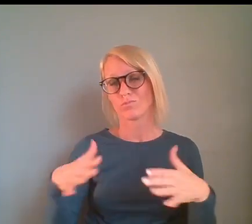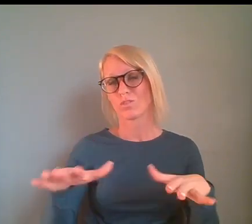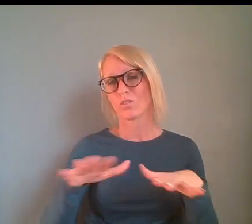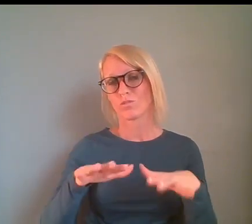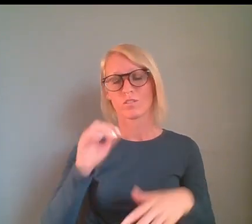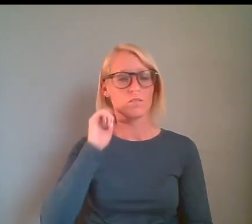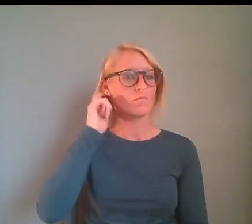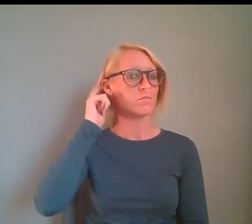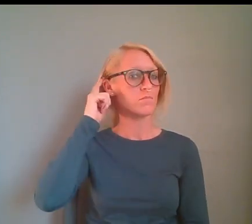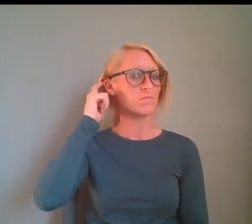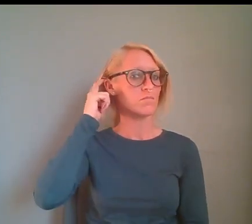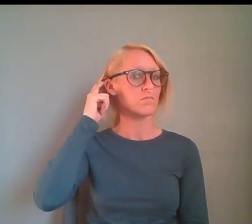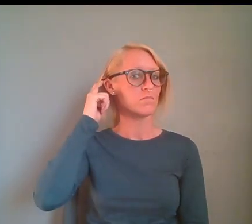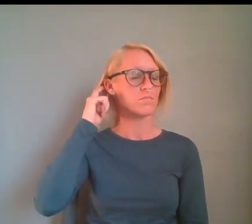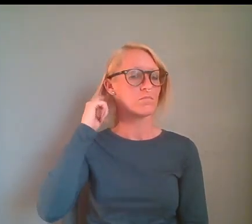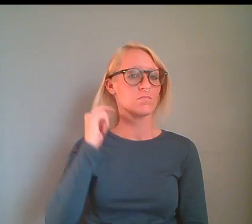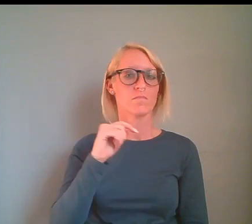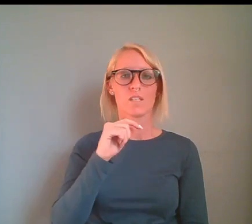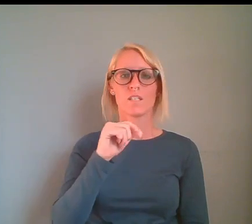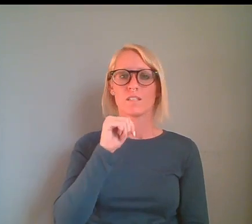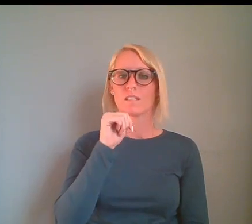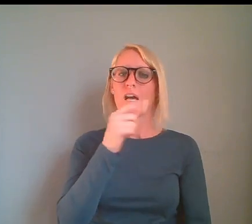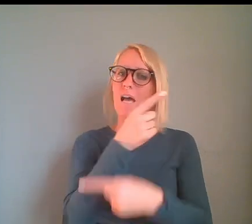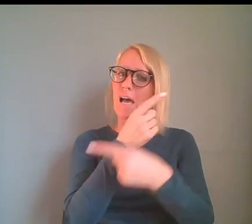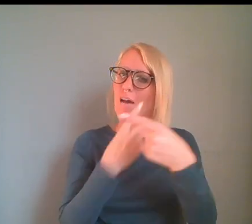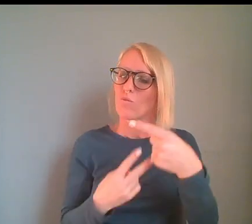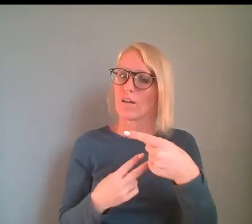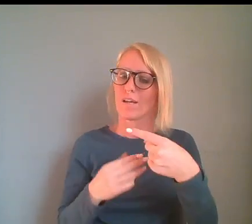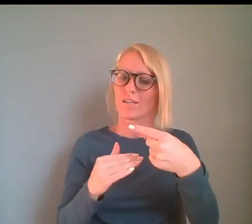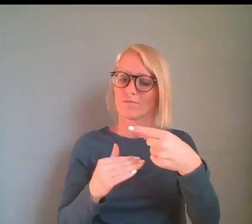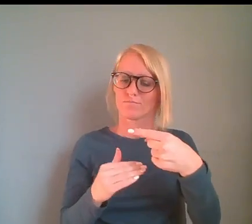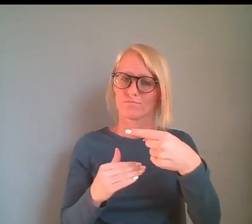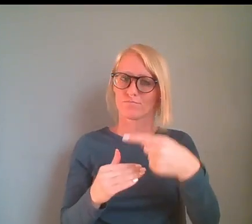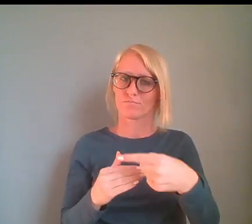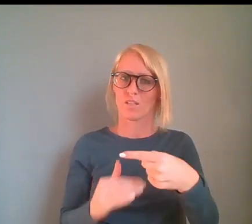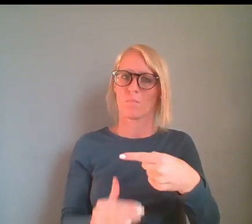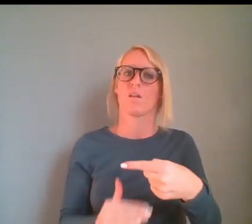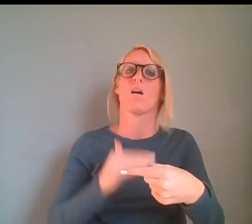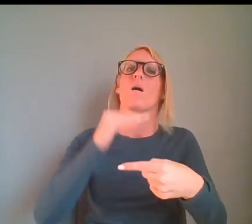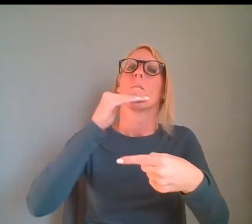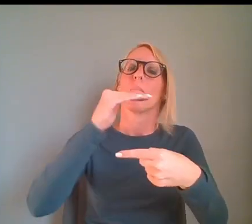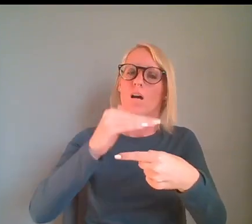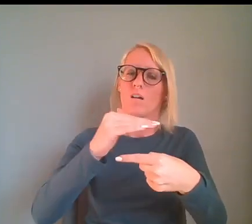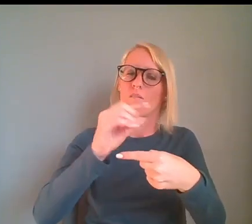it's not halfway, it's a little bit above halfway. So I'm going to put a little mark right there.